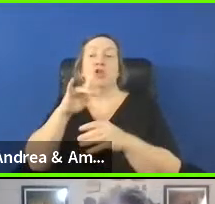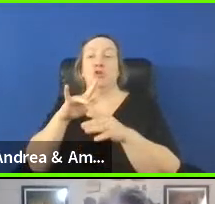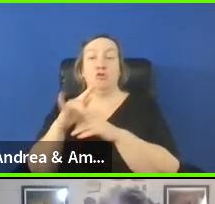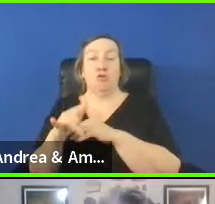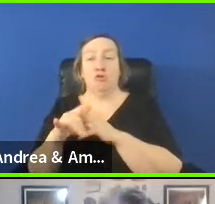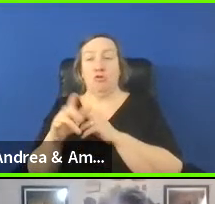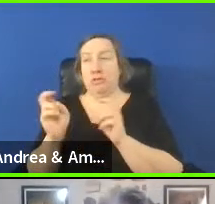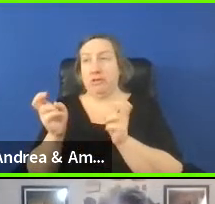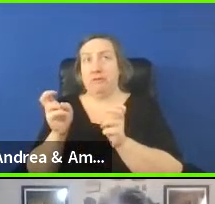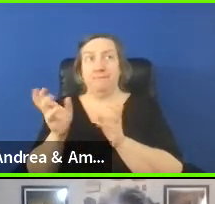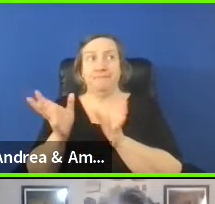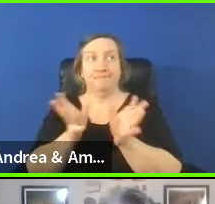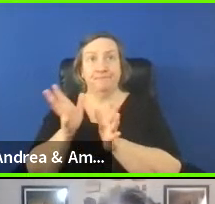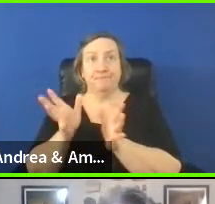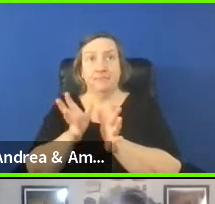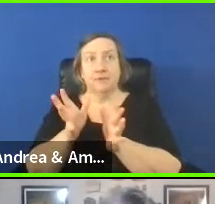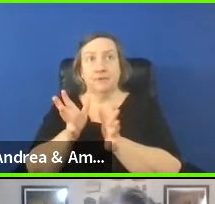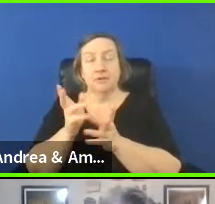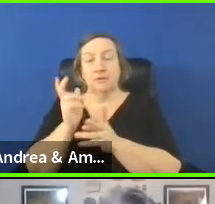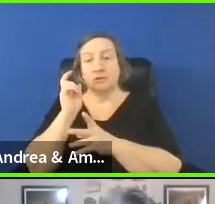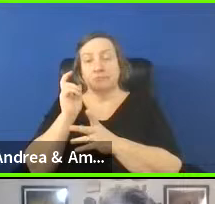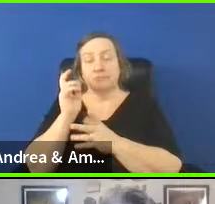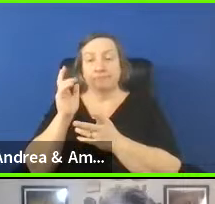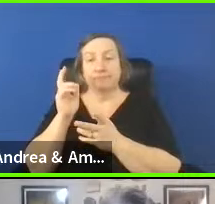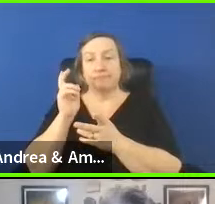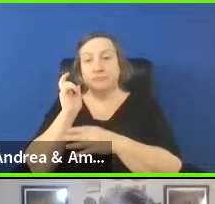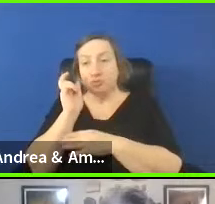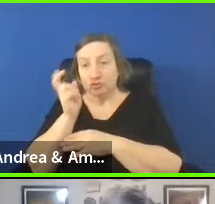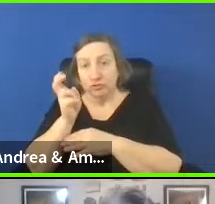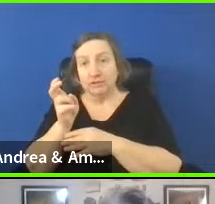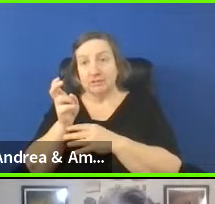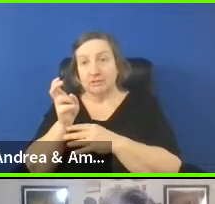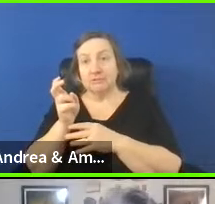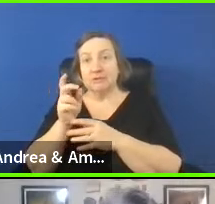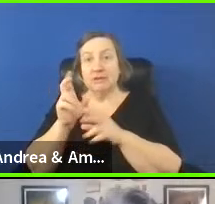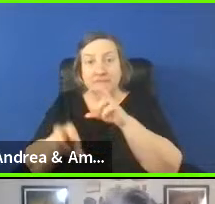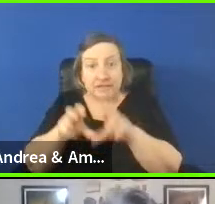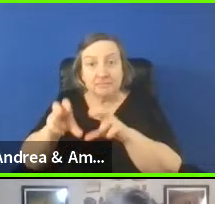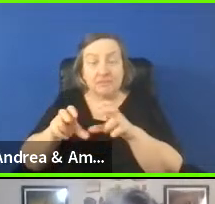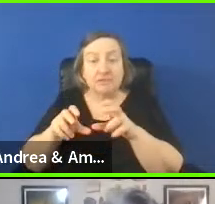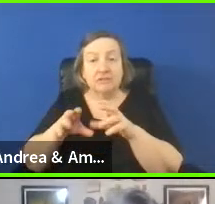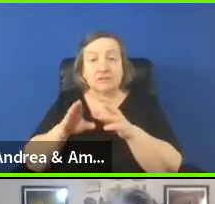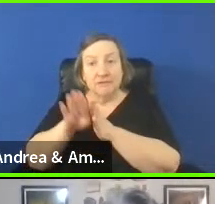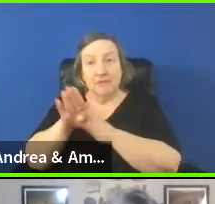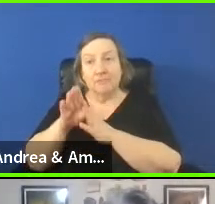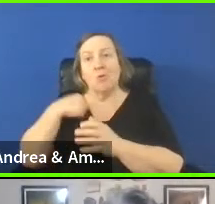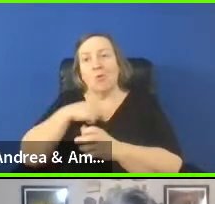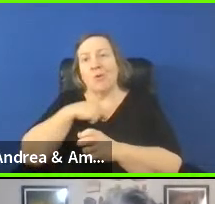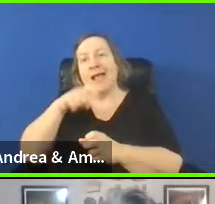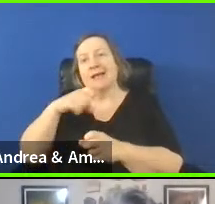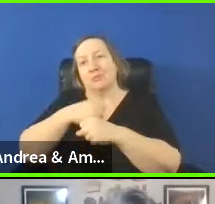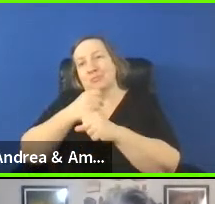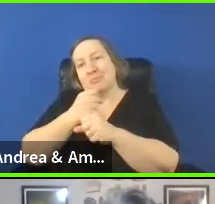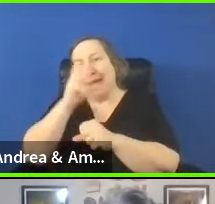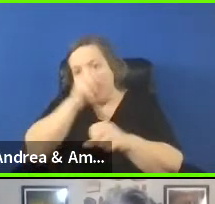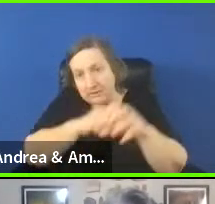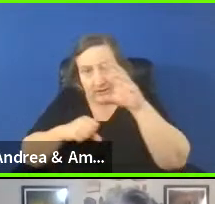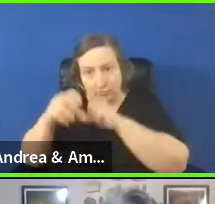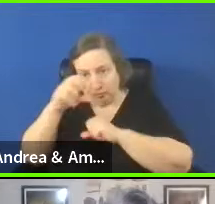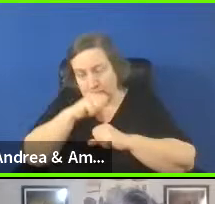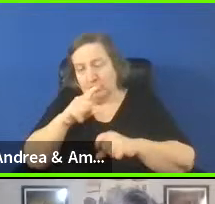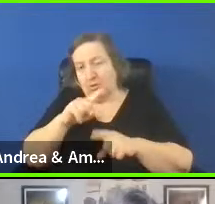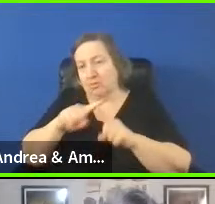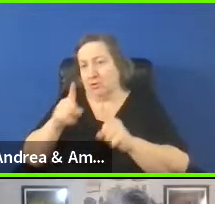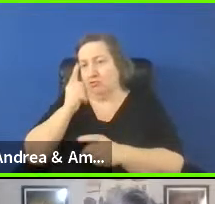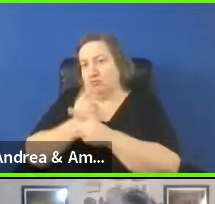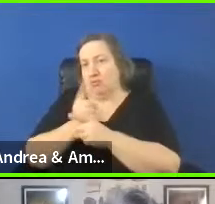early transit investment development phase, we had to make a number of assumptions. And so you're absolutely correct that any